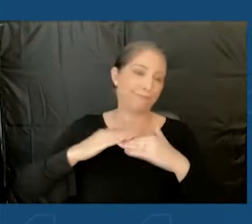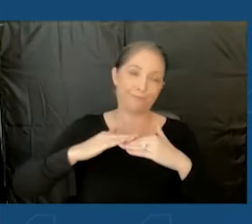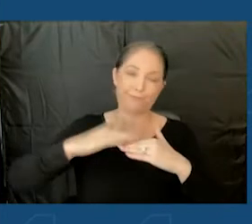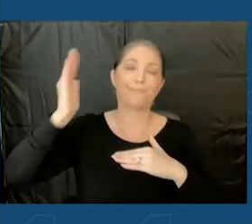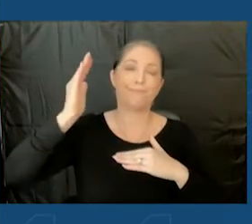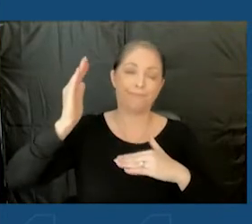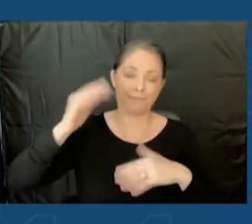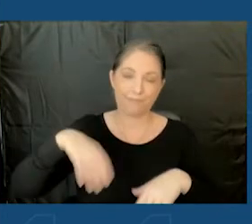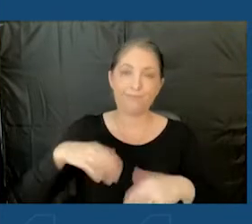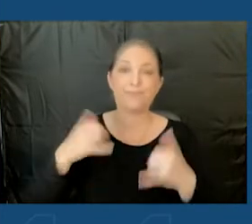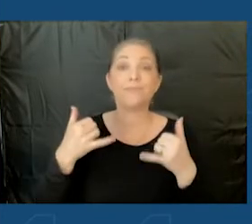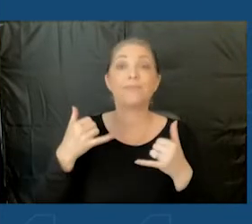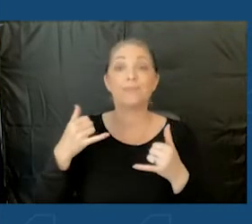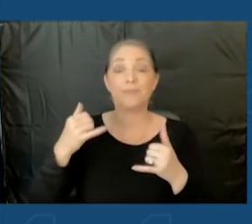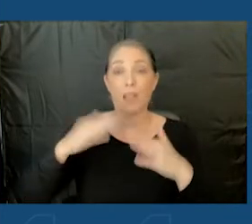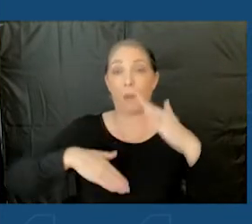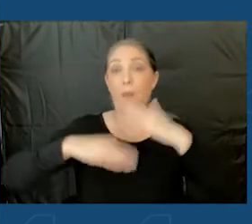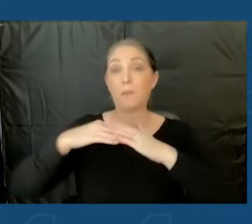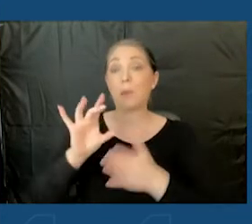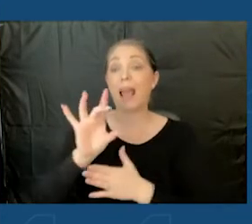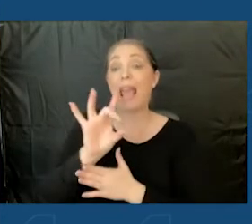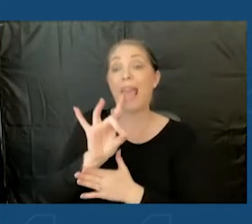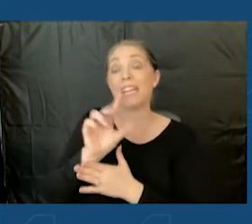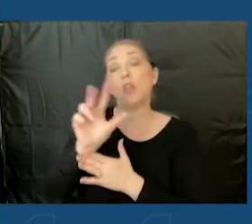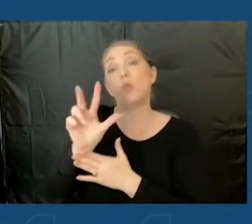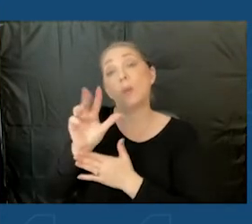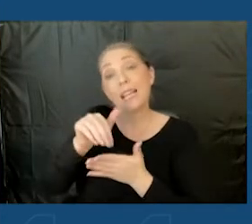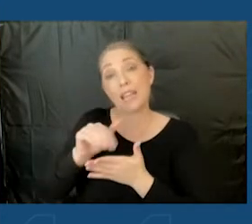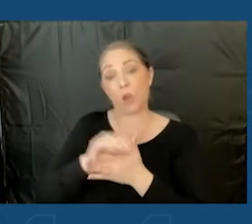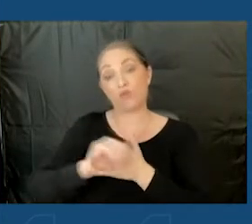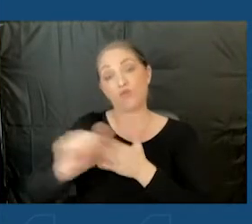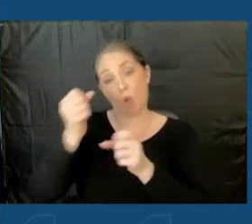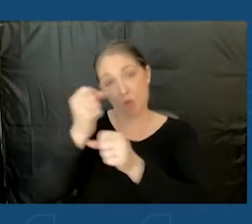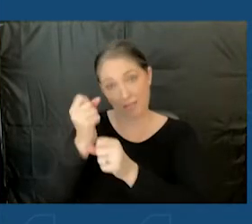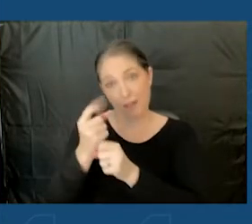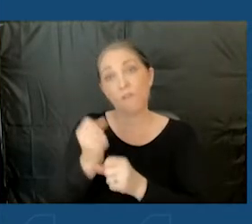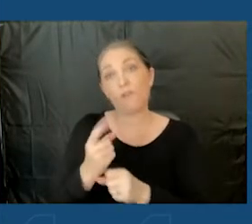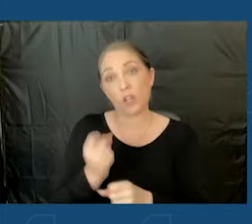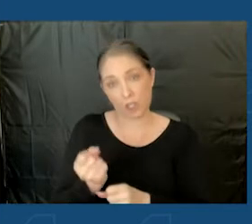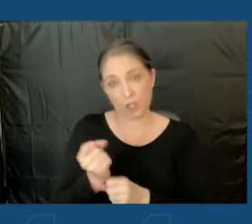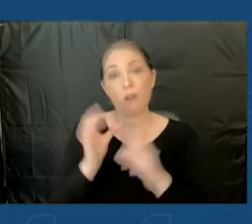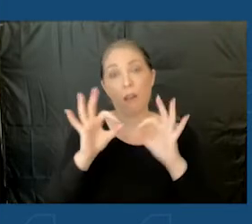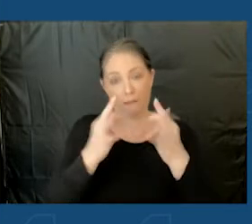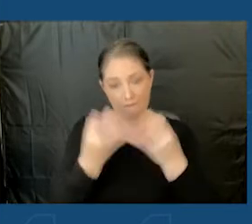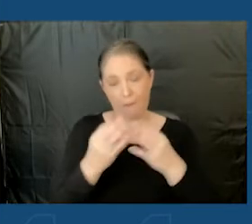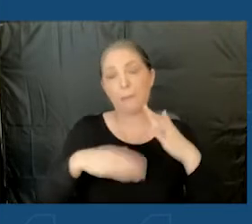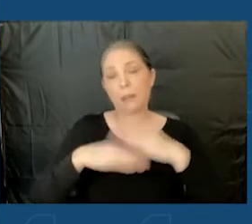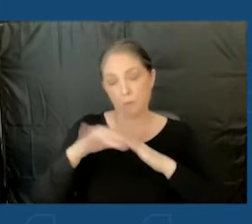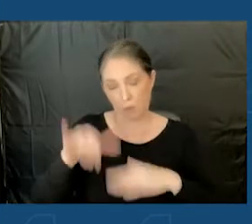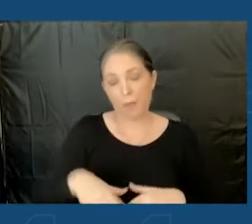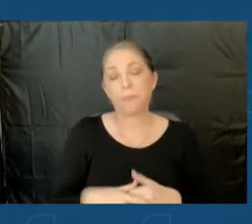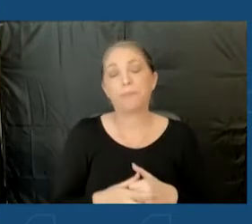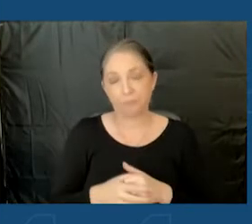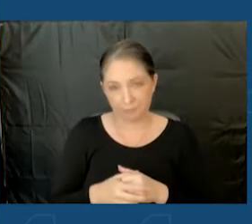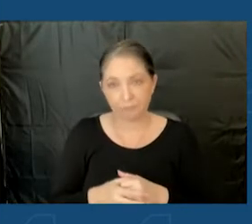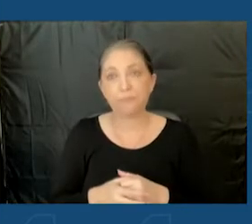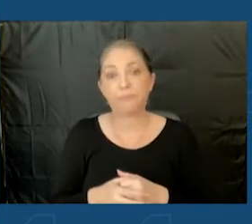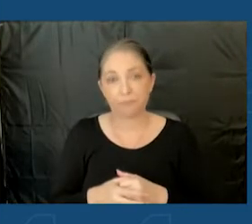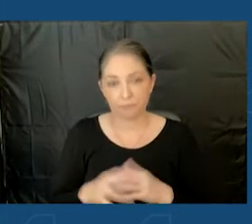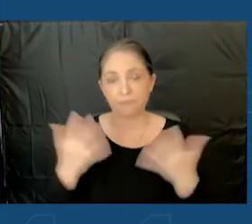Now the number is $83,000 a year per family. Up to that, you can secure.